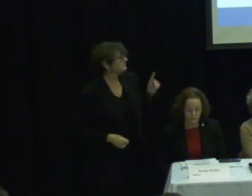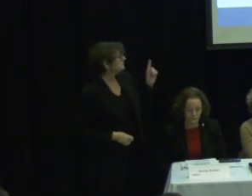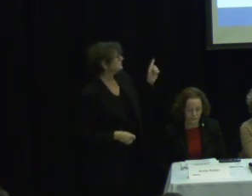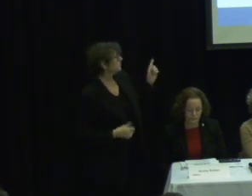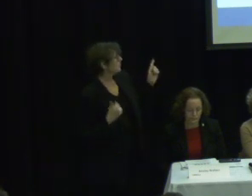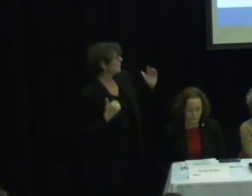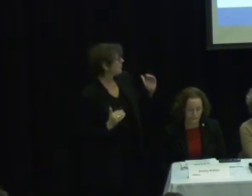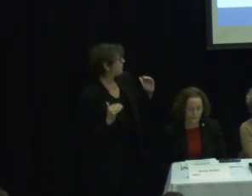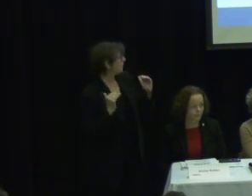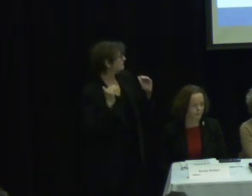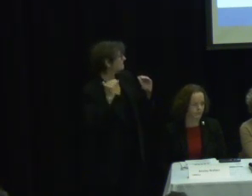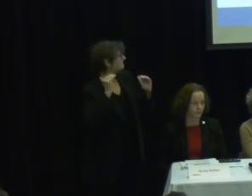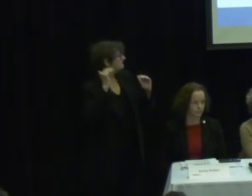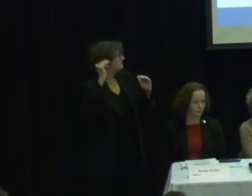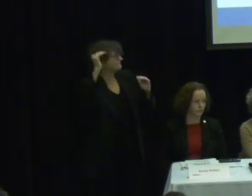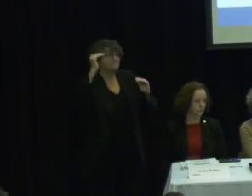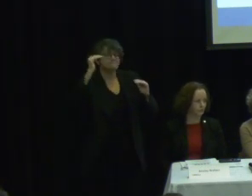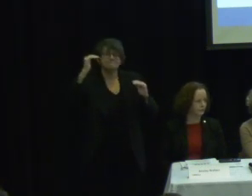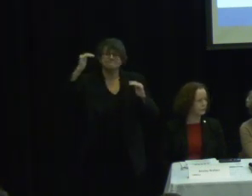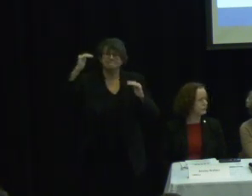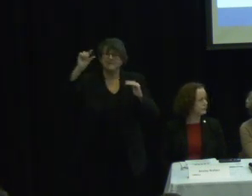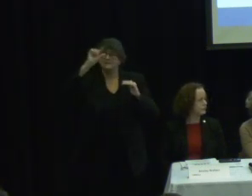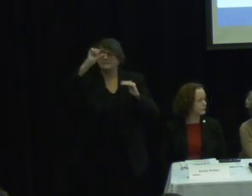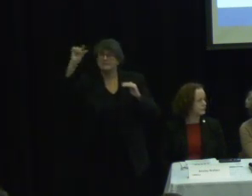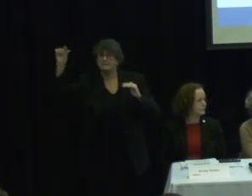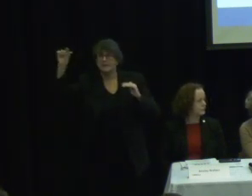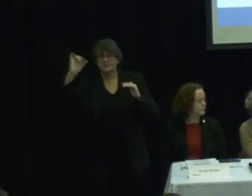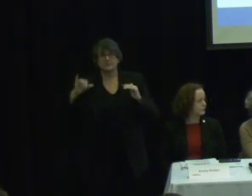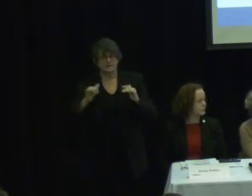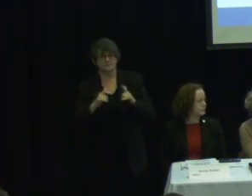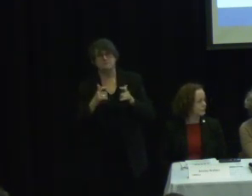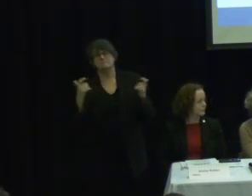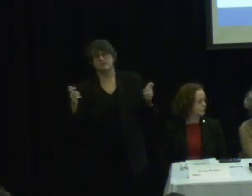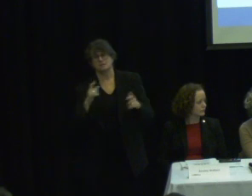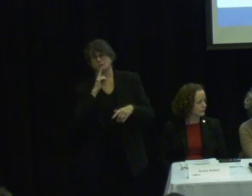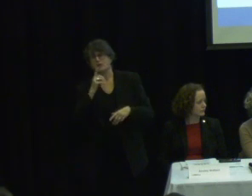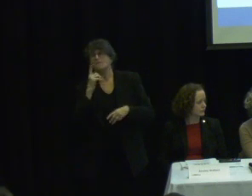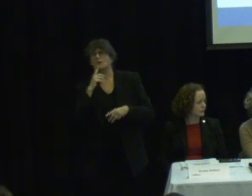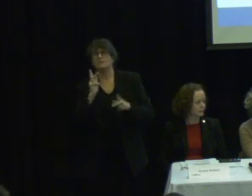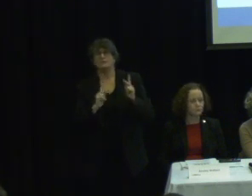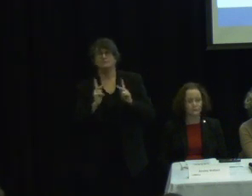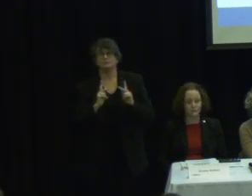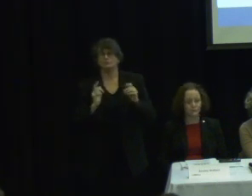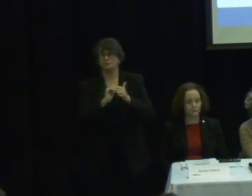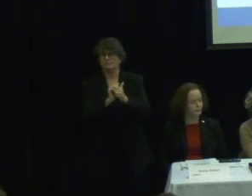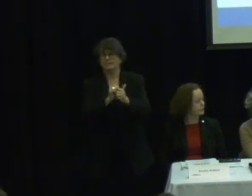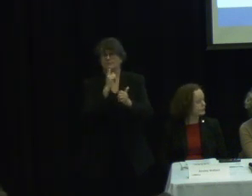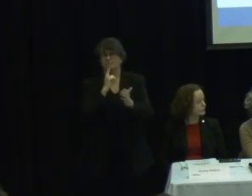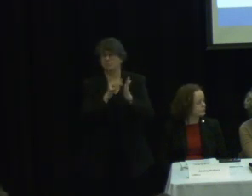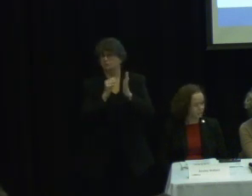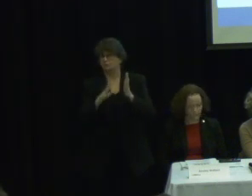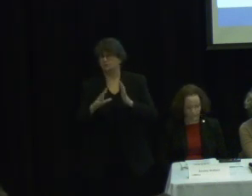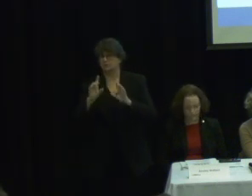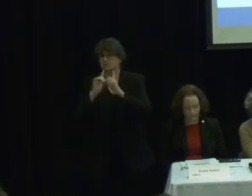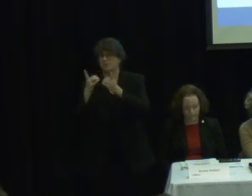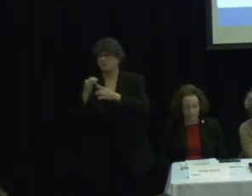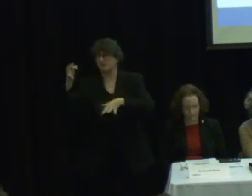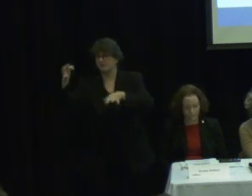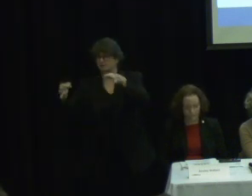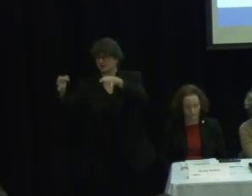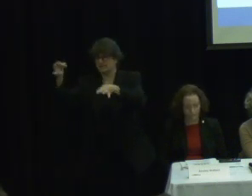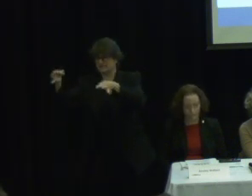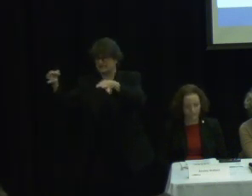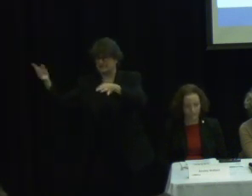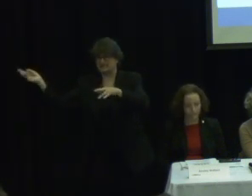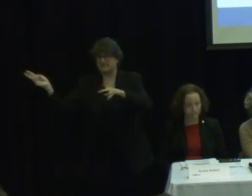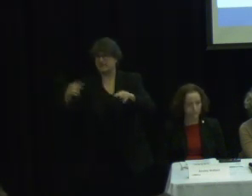and those will be new realities with the changes the Department of Justice has made in the country for people to compete later for students, to go after students